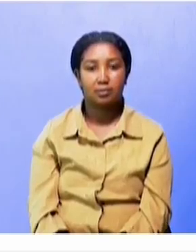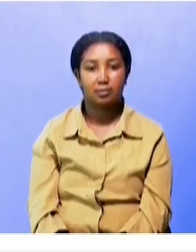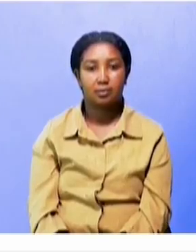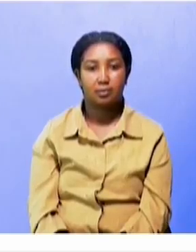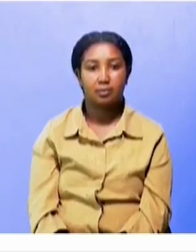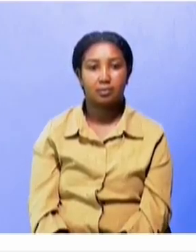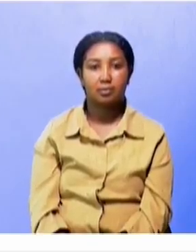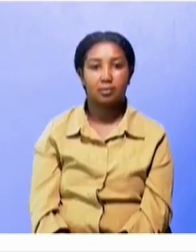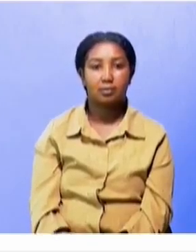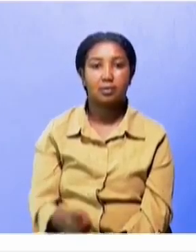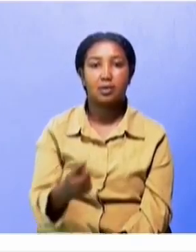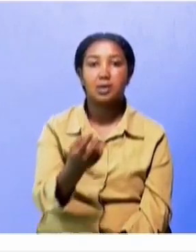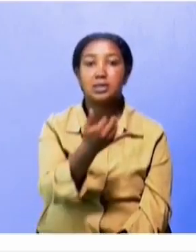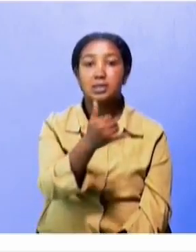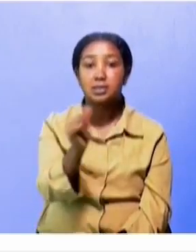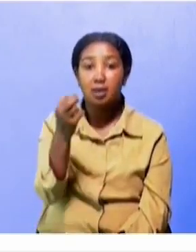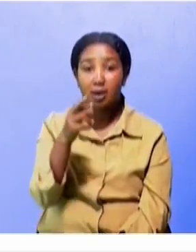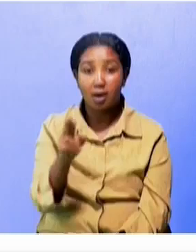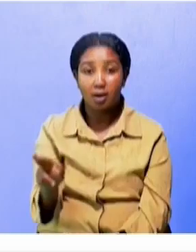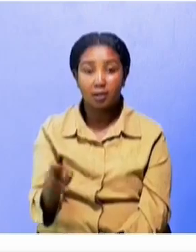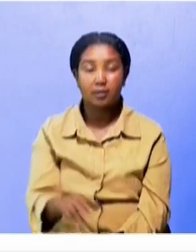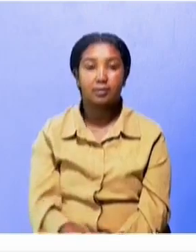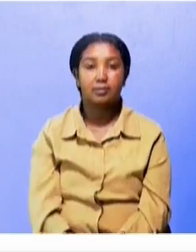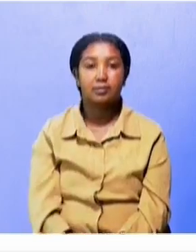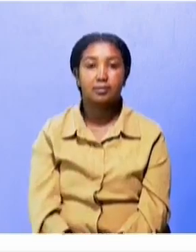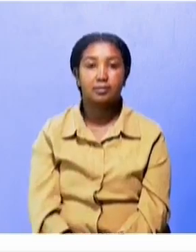Be or